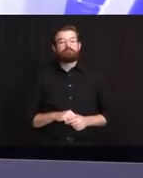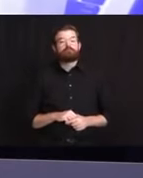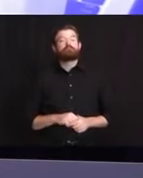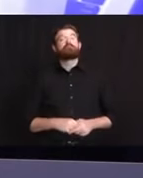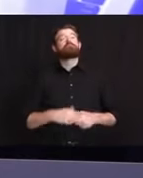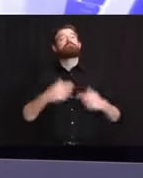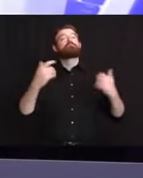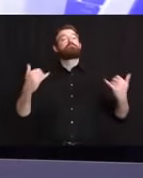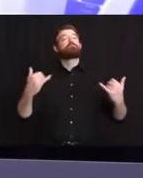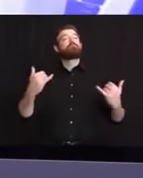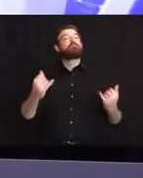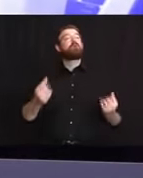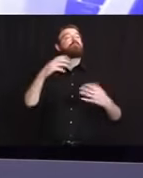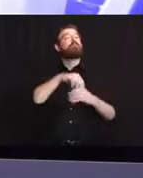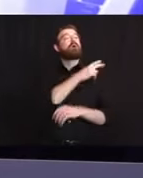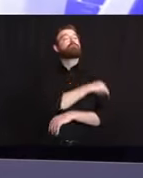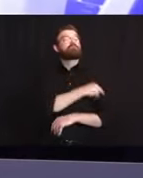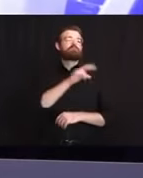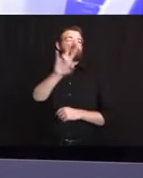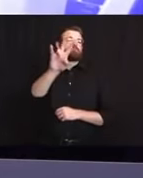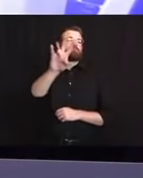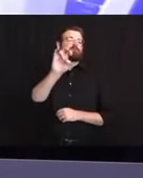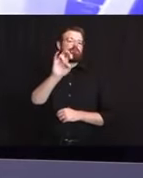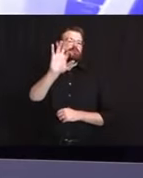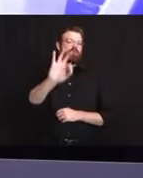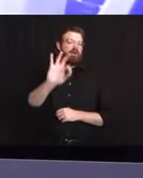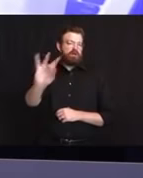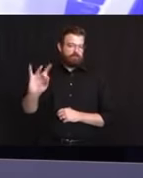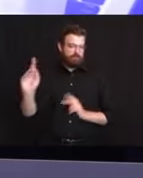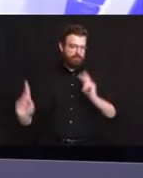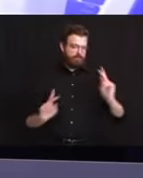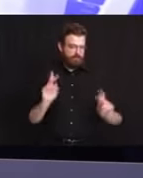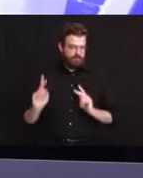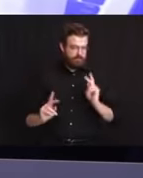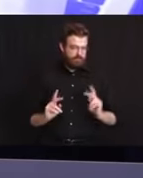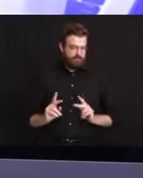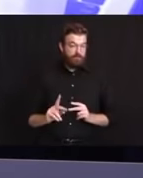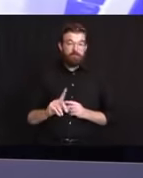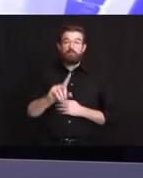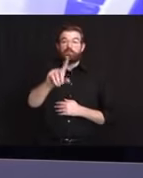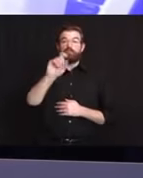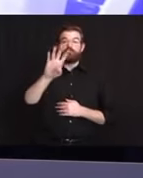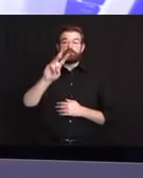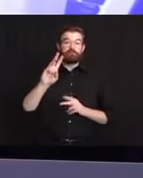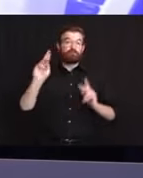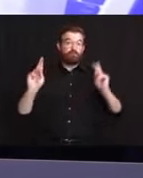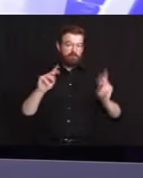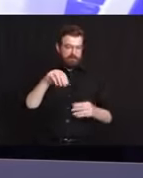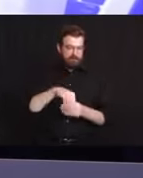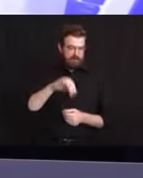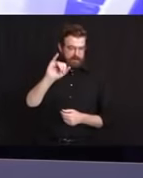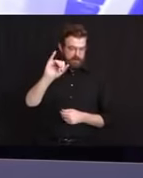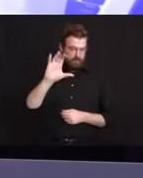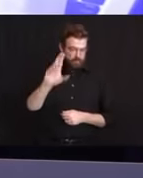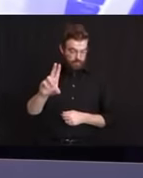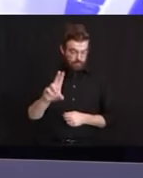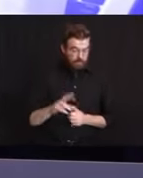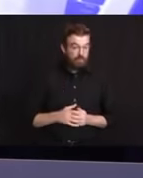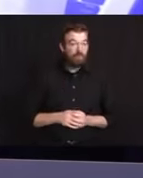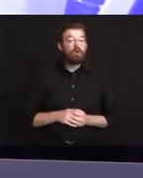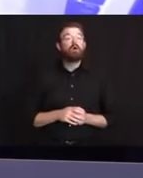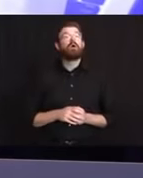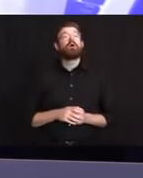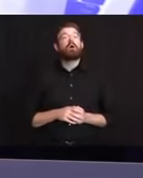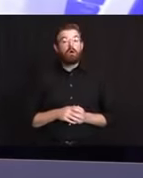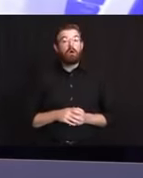reporting 798 hospitalizations with 146 individuals in critical care. 49% of